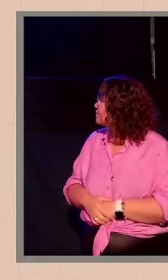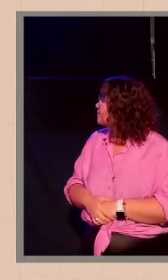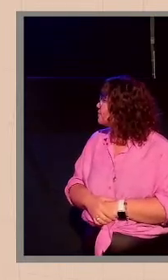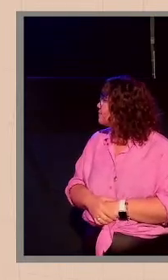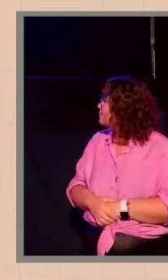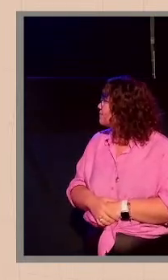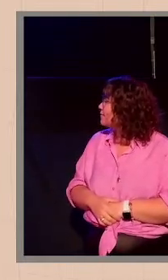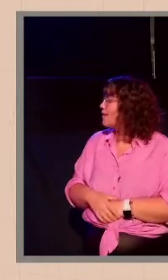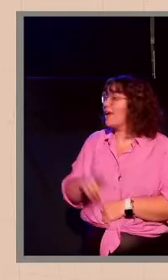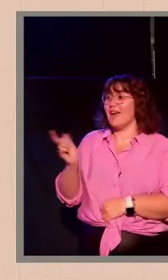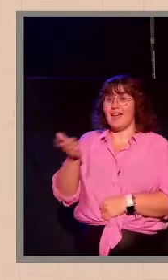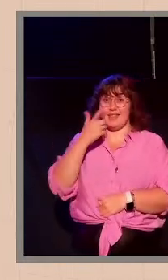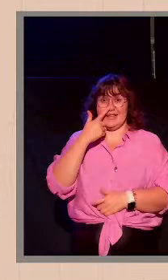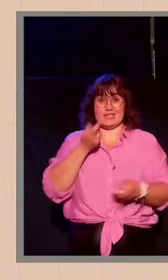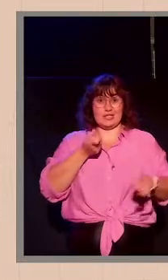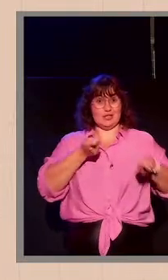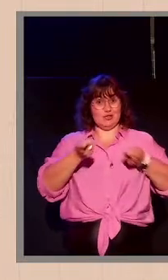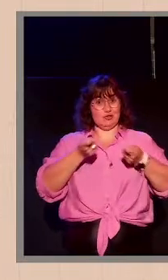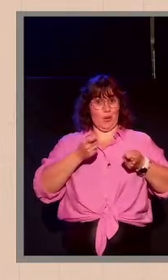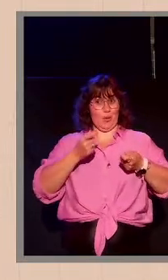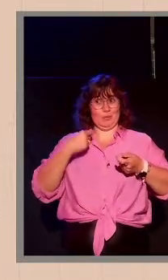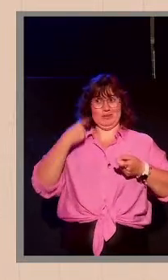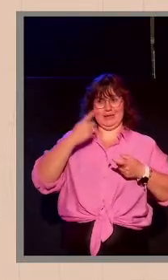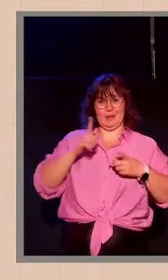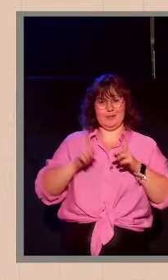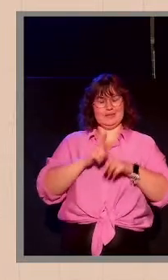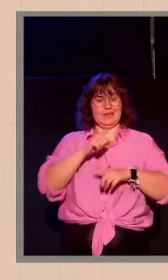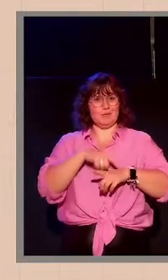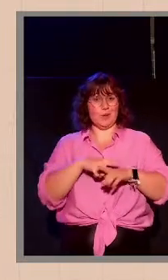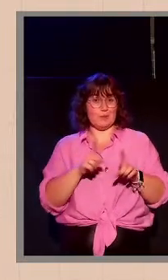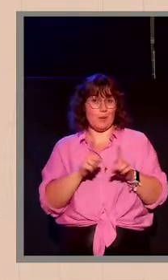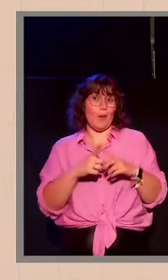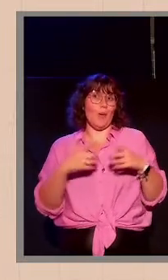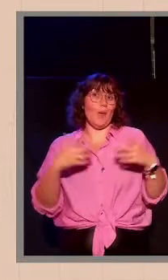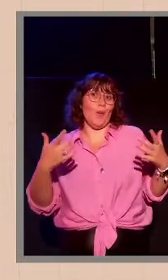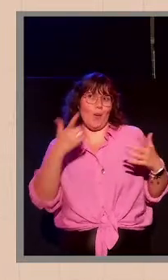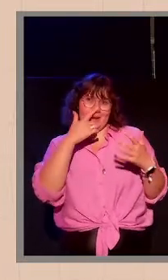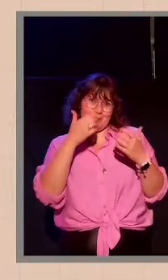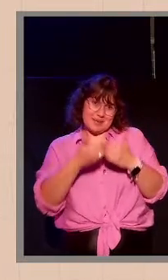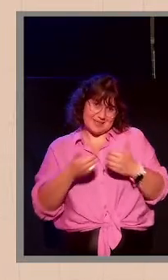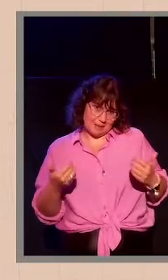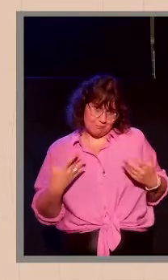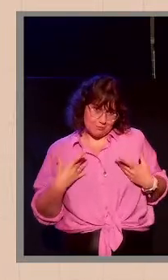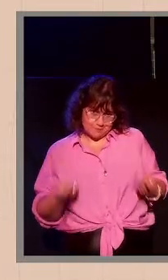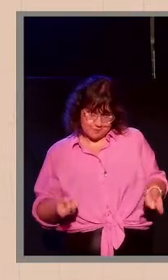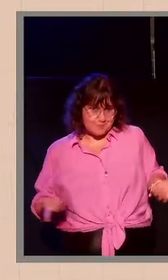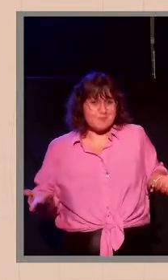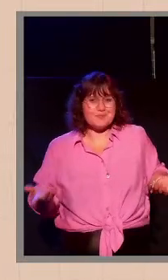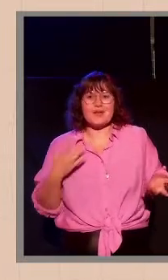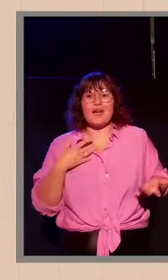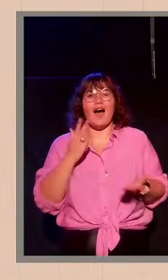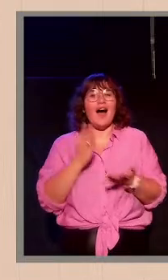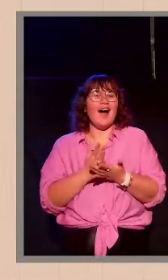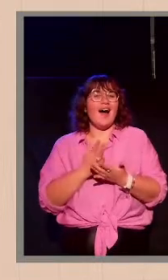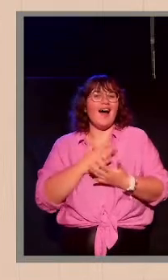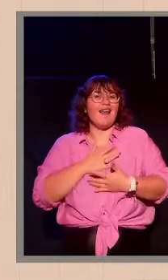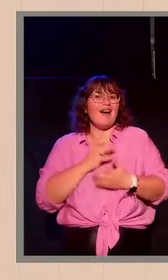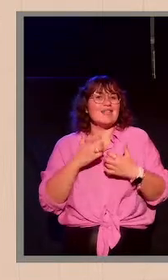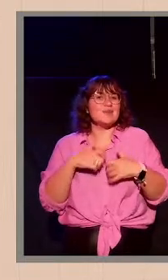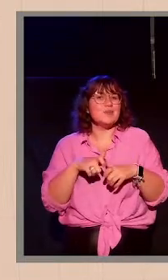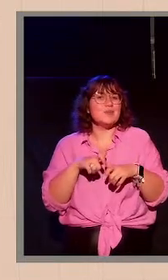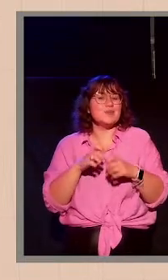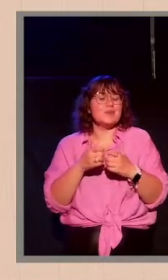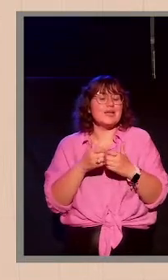Now, this could be controlling the sound at the same time as well, or you can have it separate. I quite like to keep them separate because people